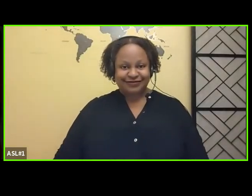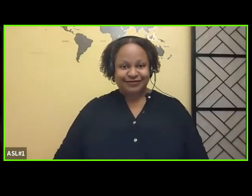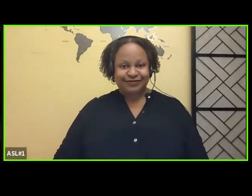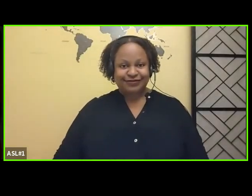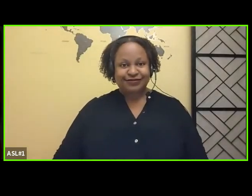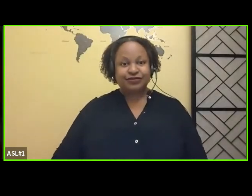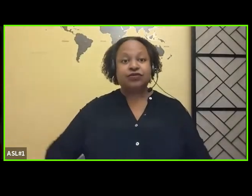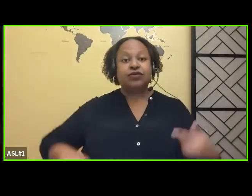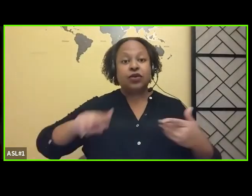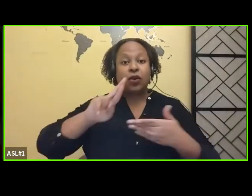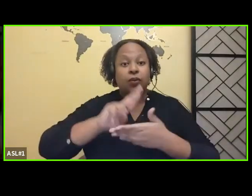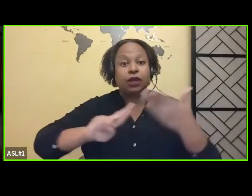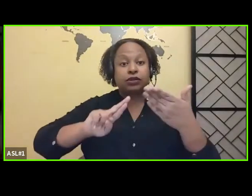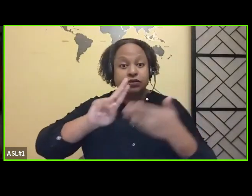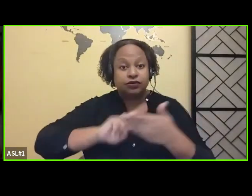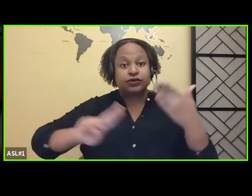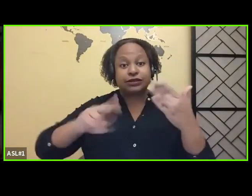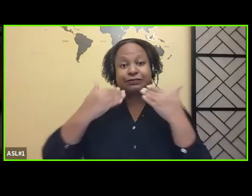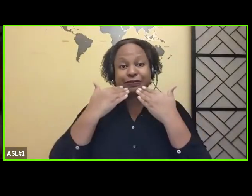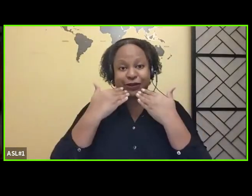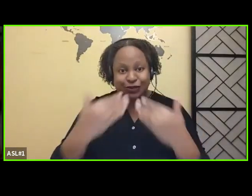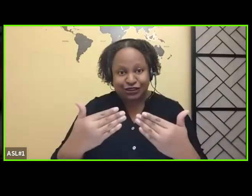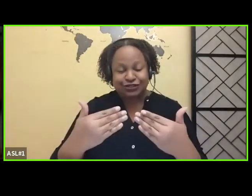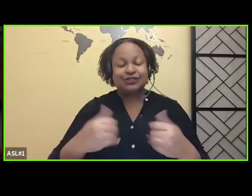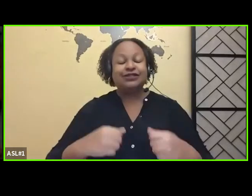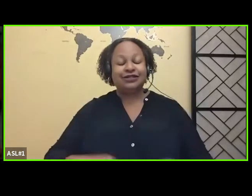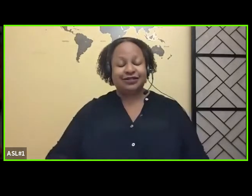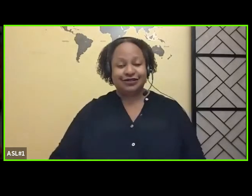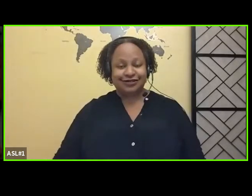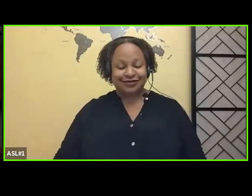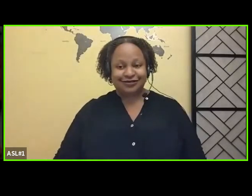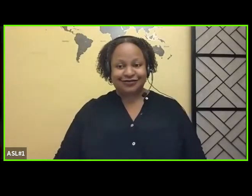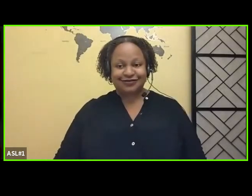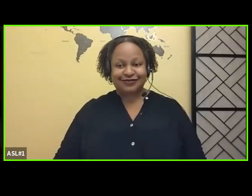to the University of Ryerson, and I want to